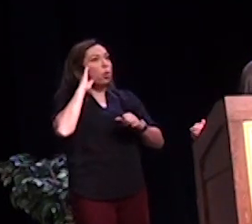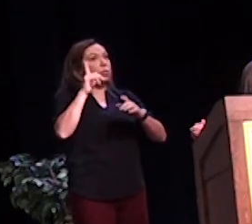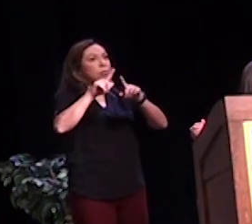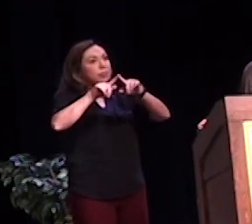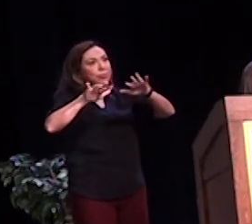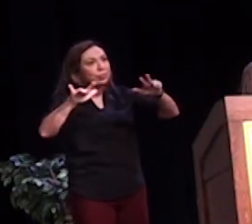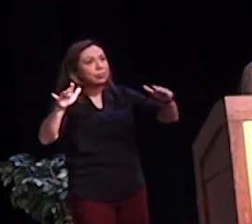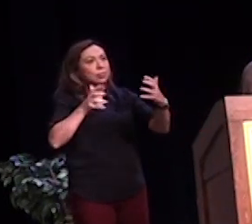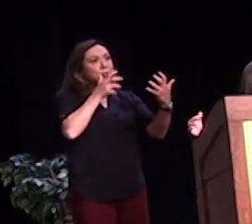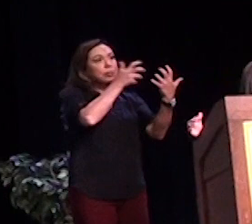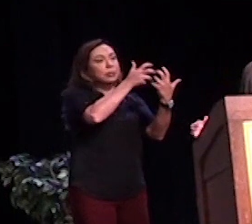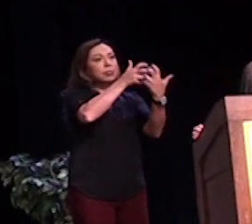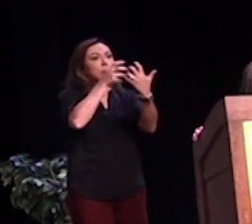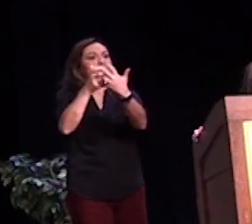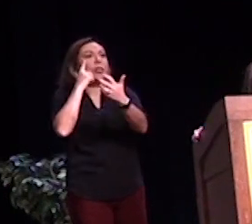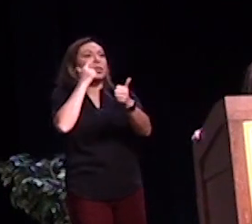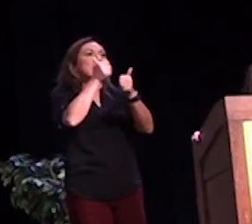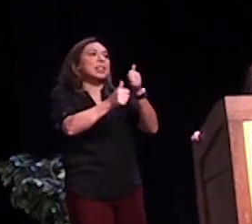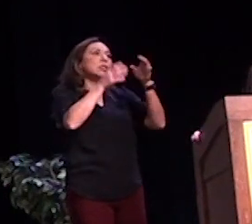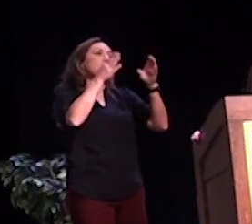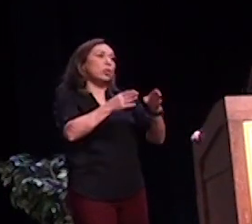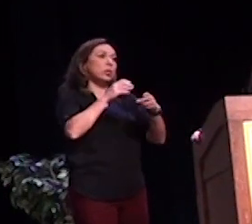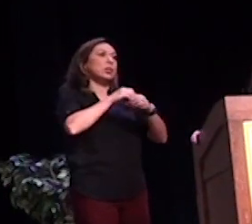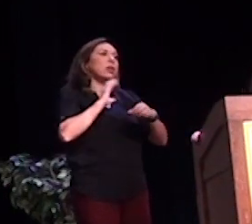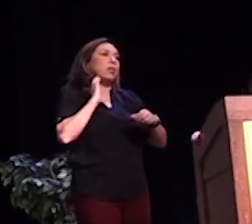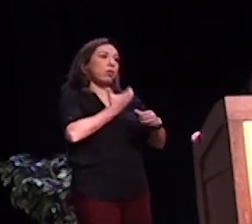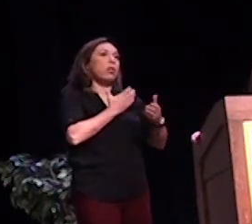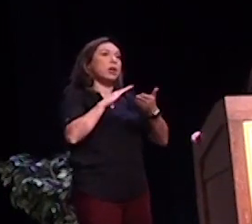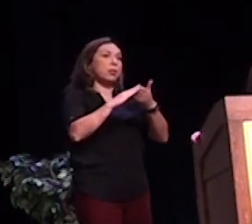level of need for every single person in our community.